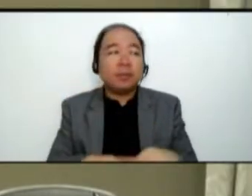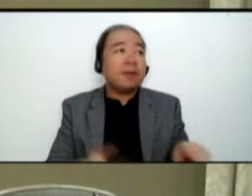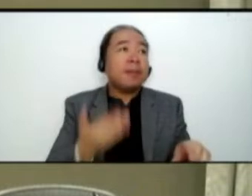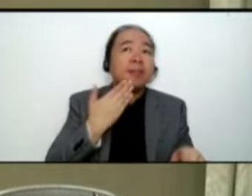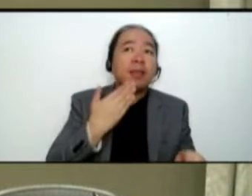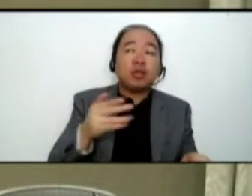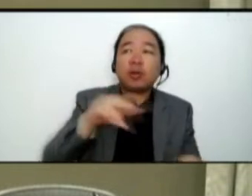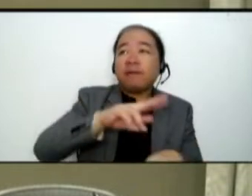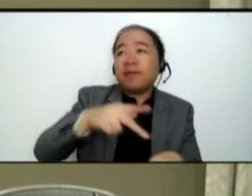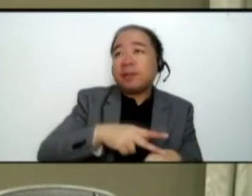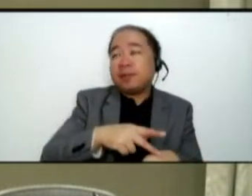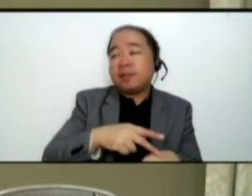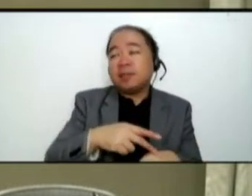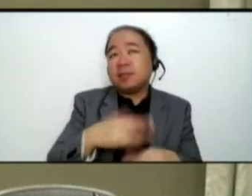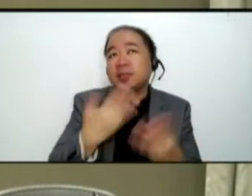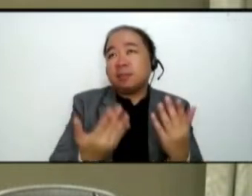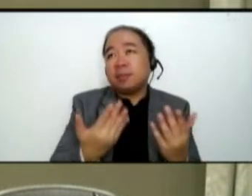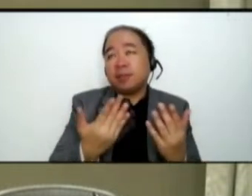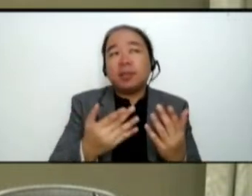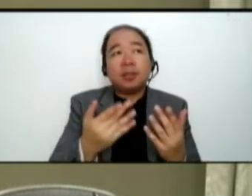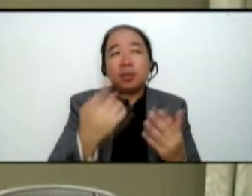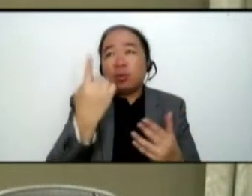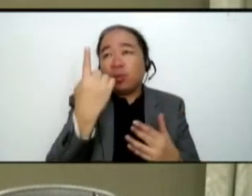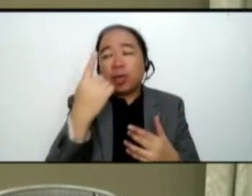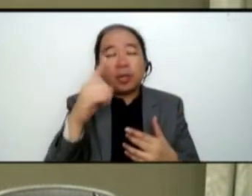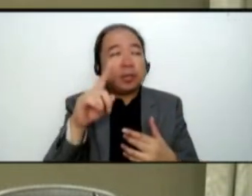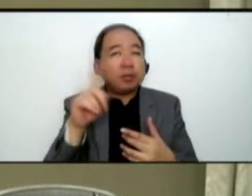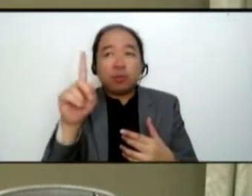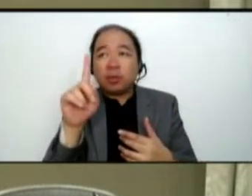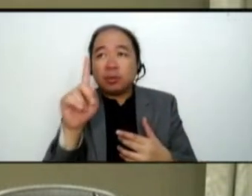Maybe one more question from anyone in the room?